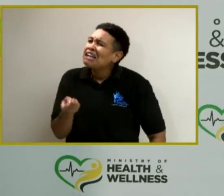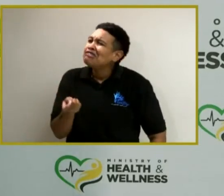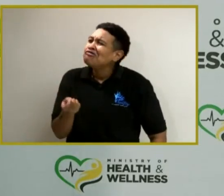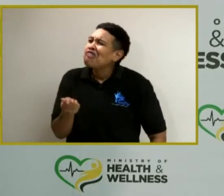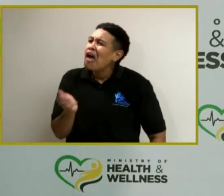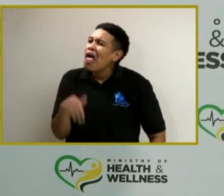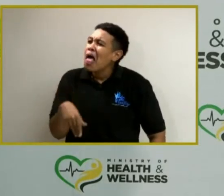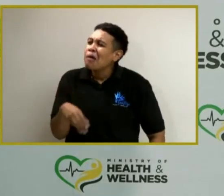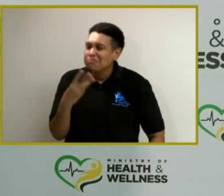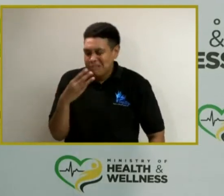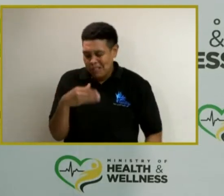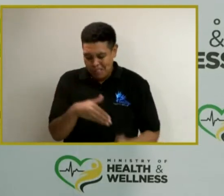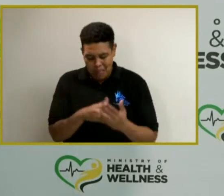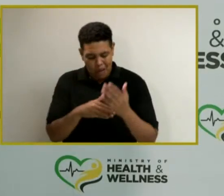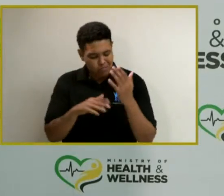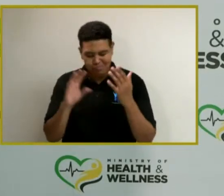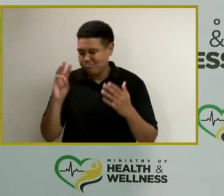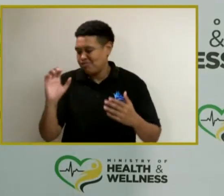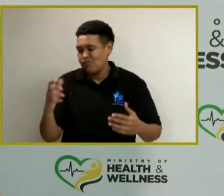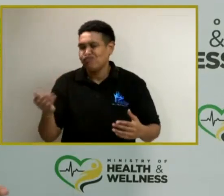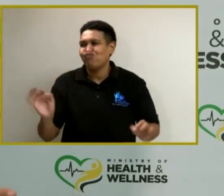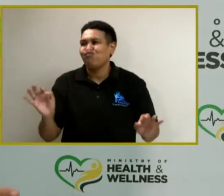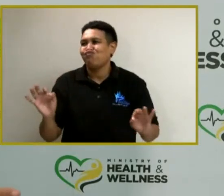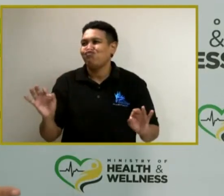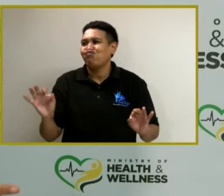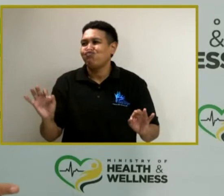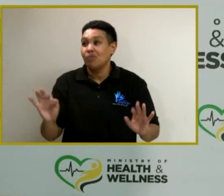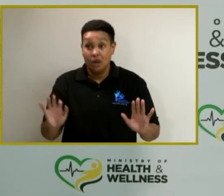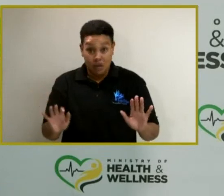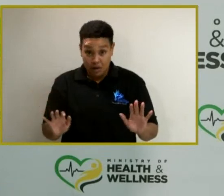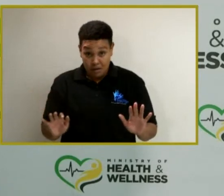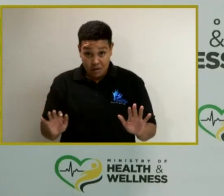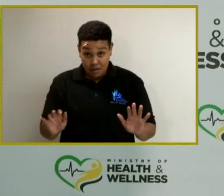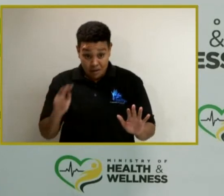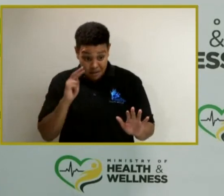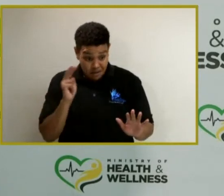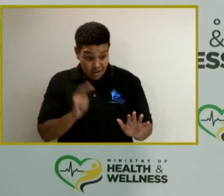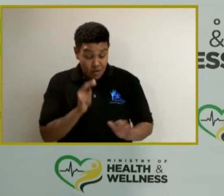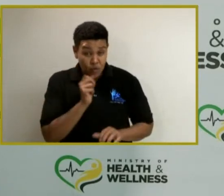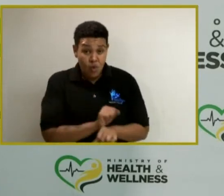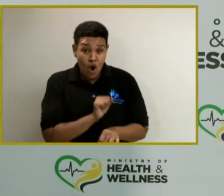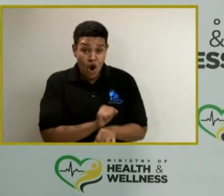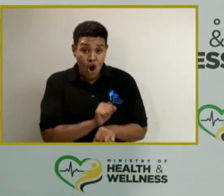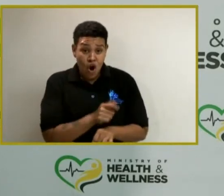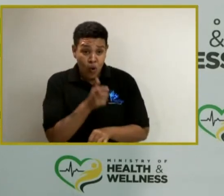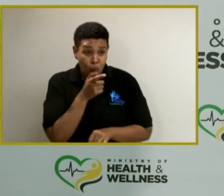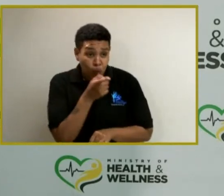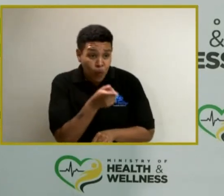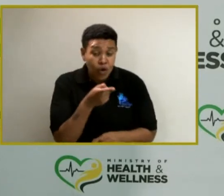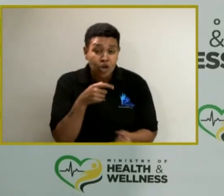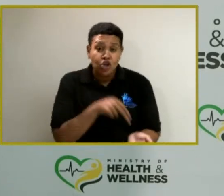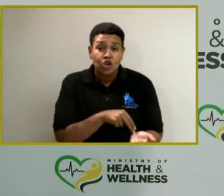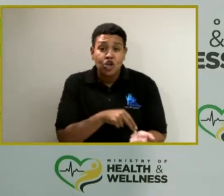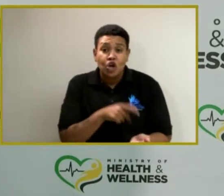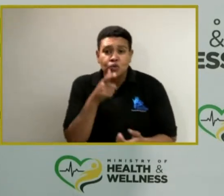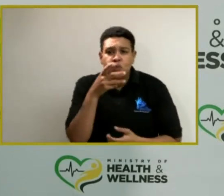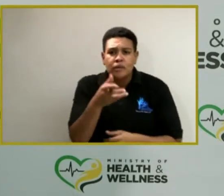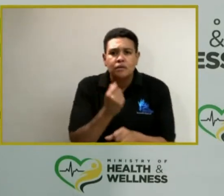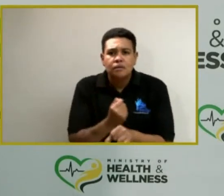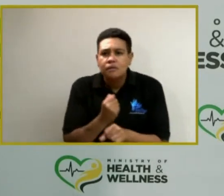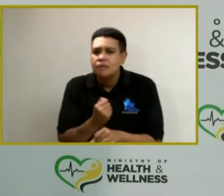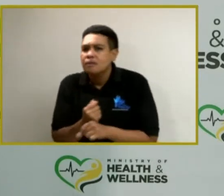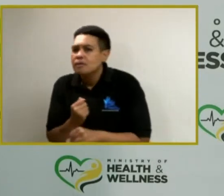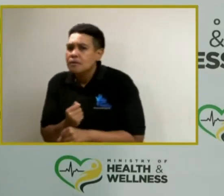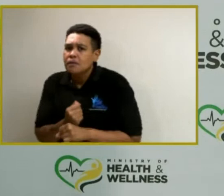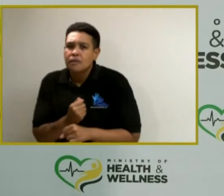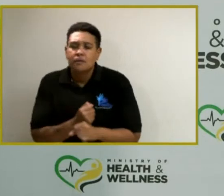you dissect it around the type of worker, the nurses who are on the front line,